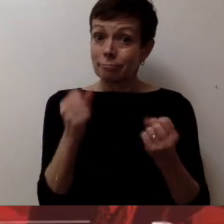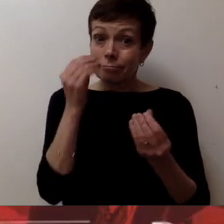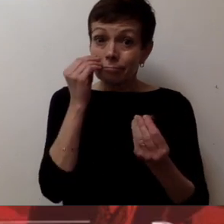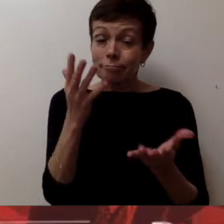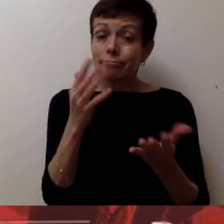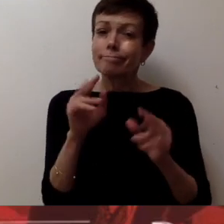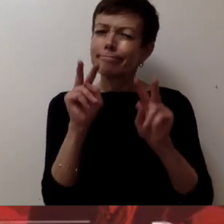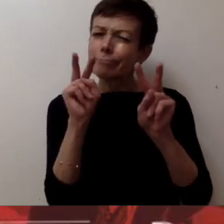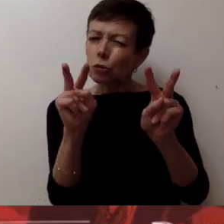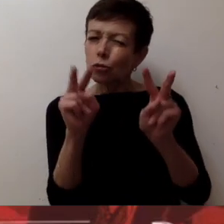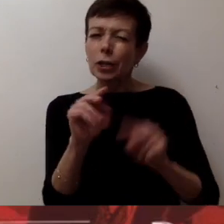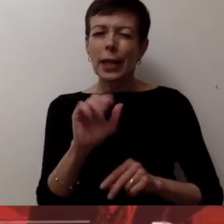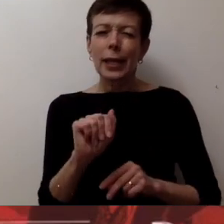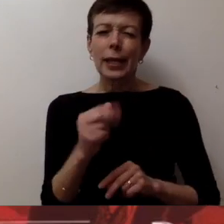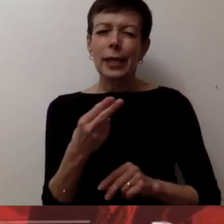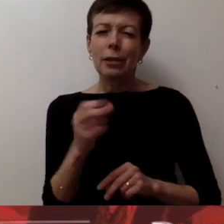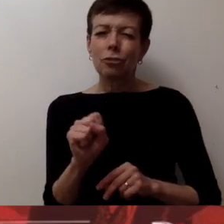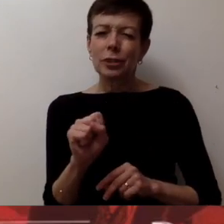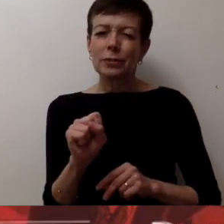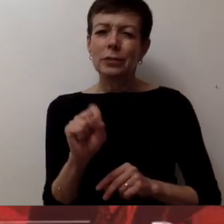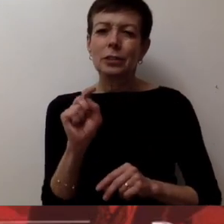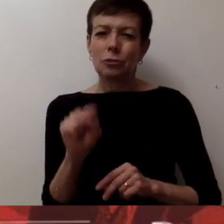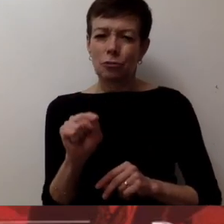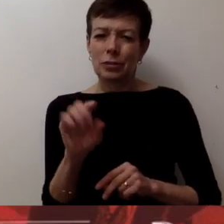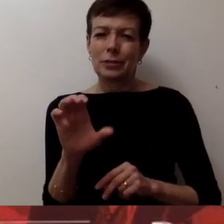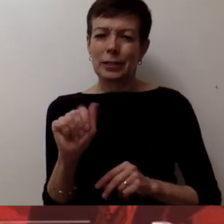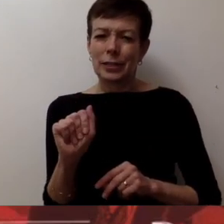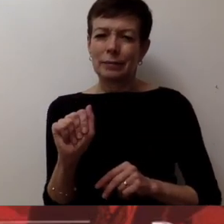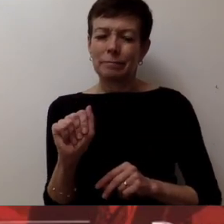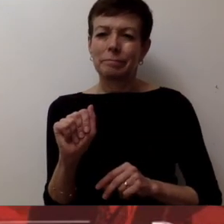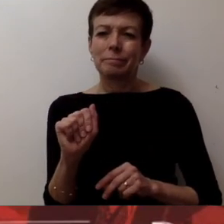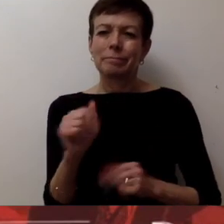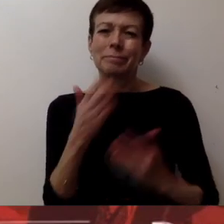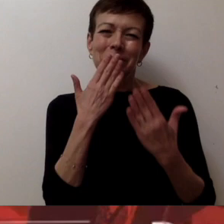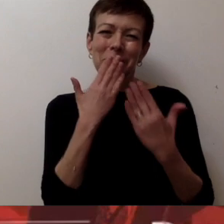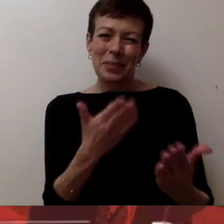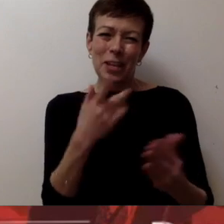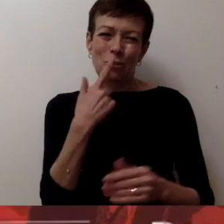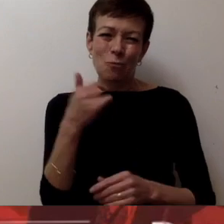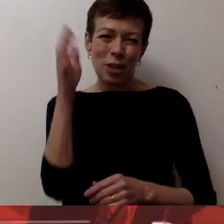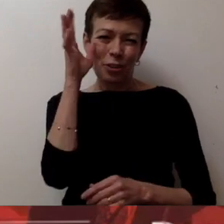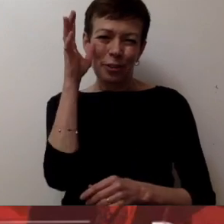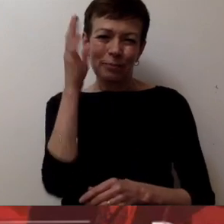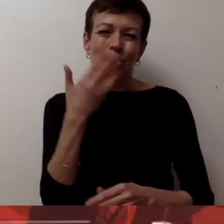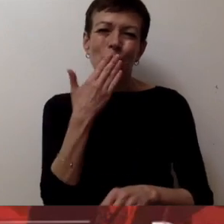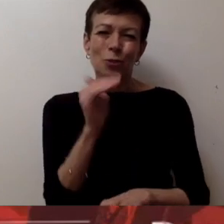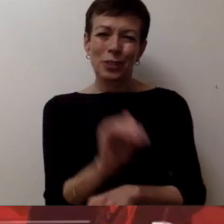Services website at ahs.ca. Thank you, Red Deer. Good night.